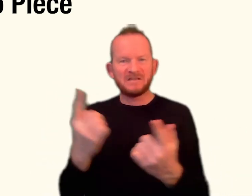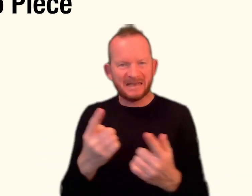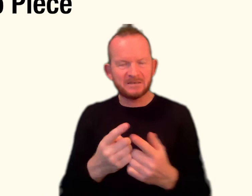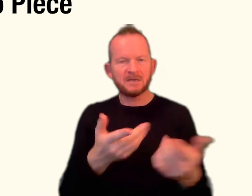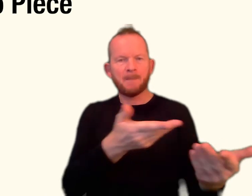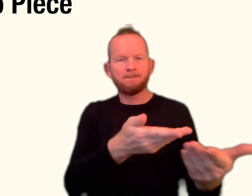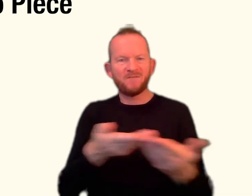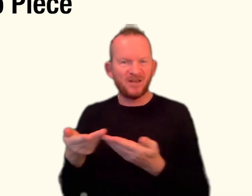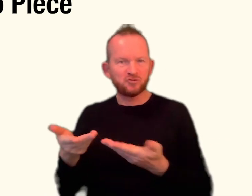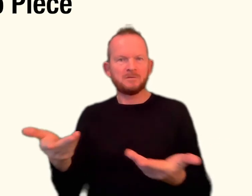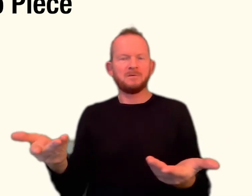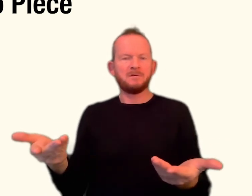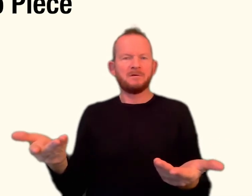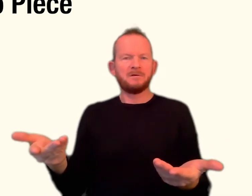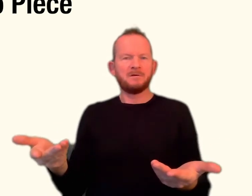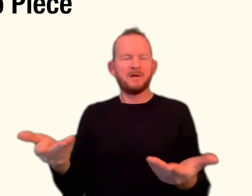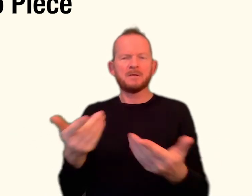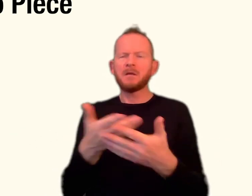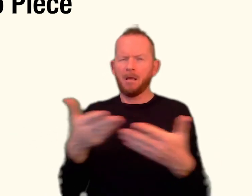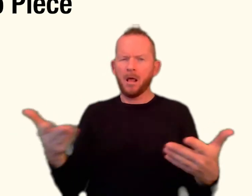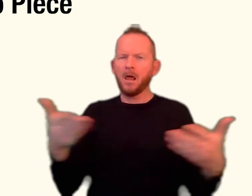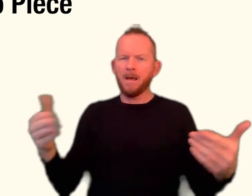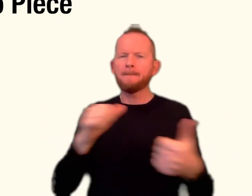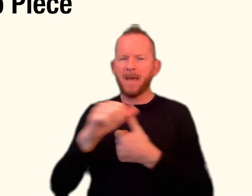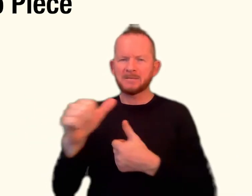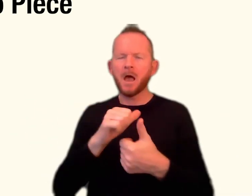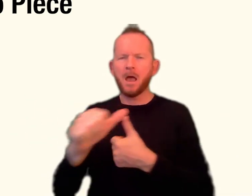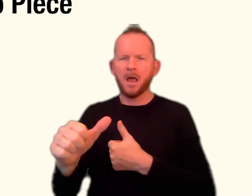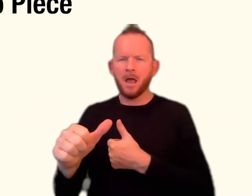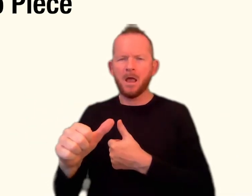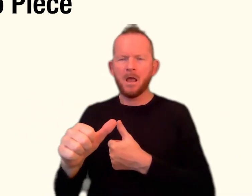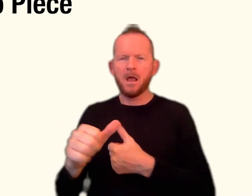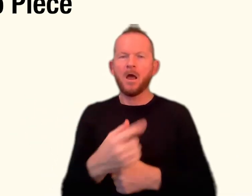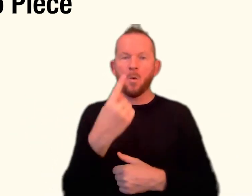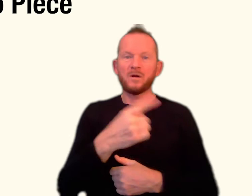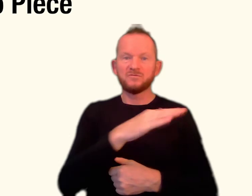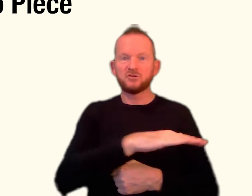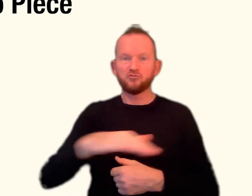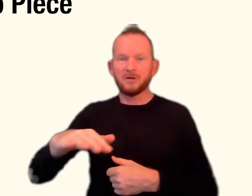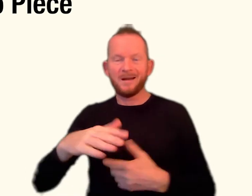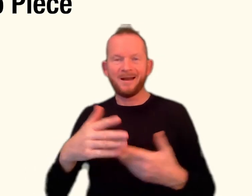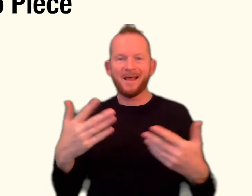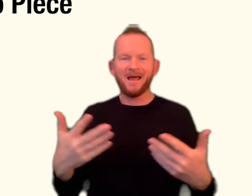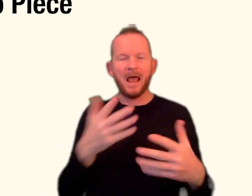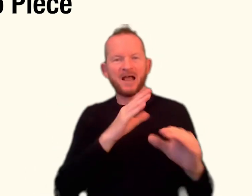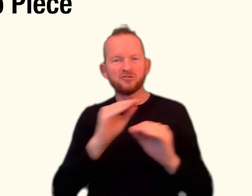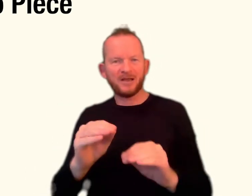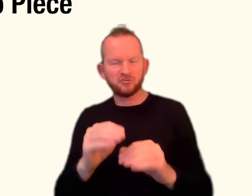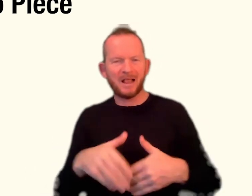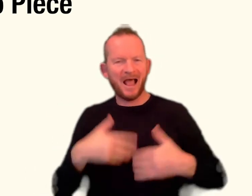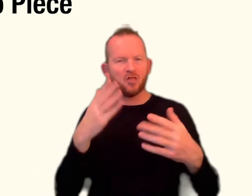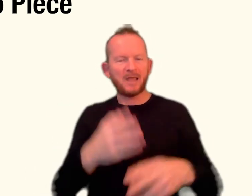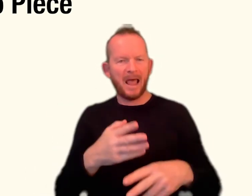provisions. It has got a lot better. If I take one of our children, for example, they have an educational healthcare